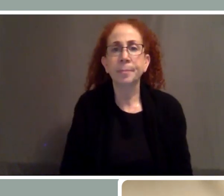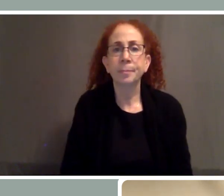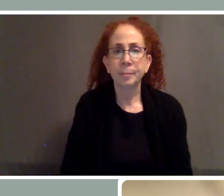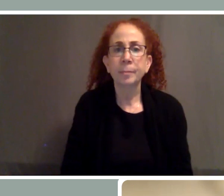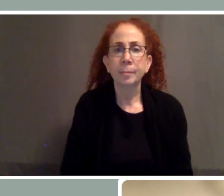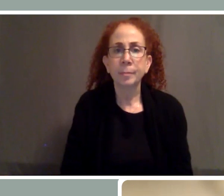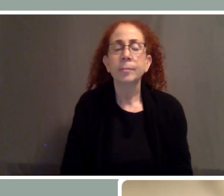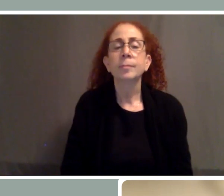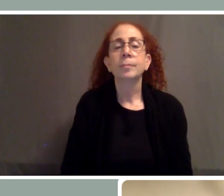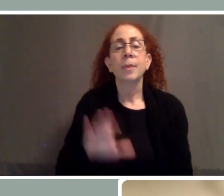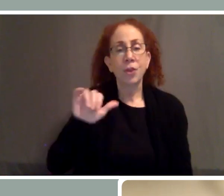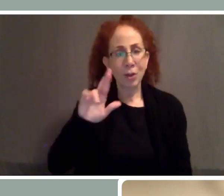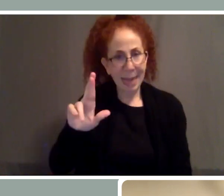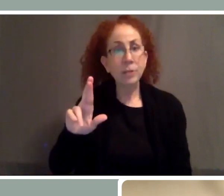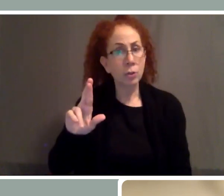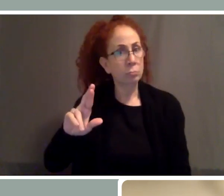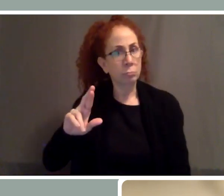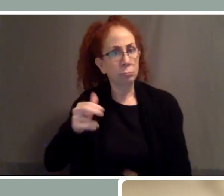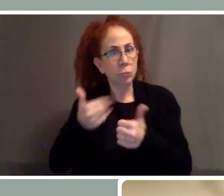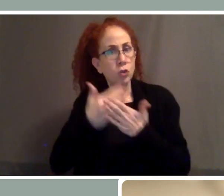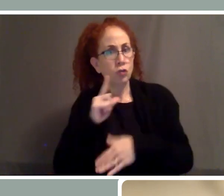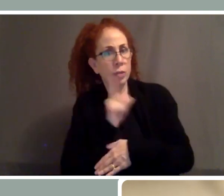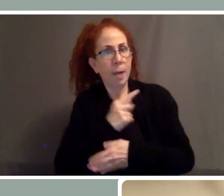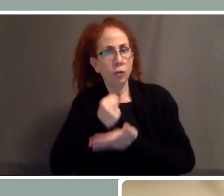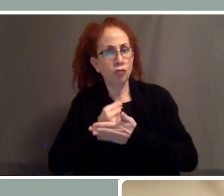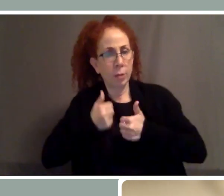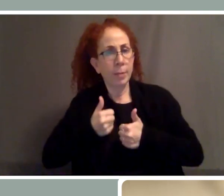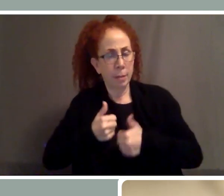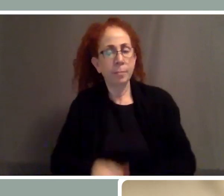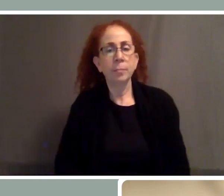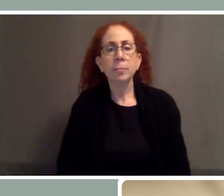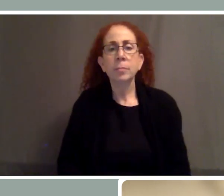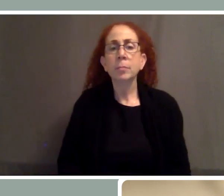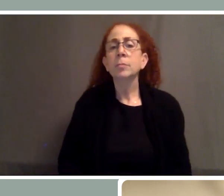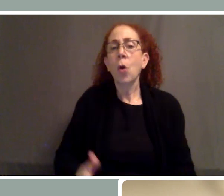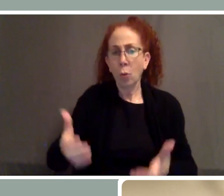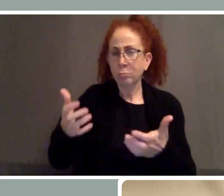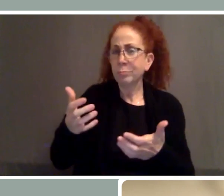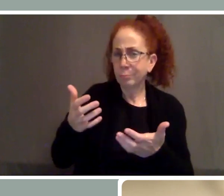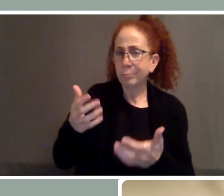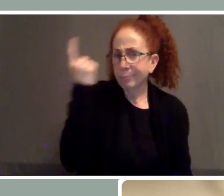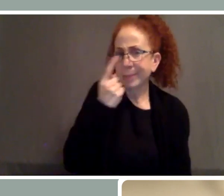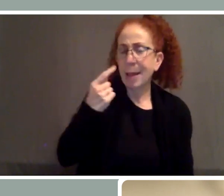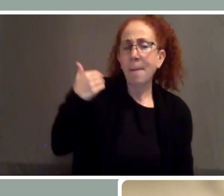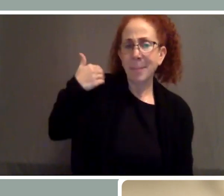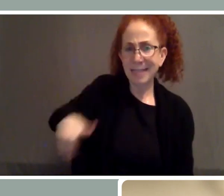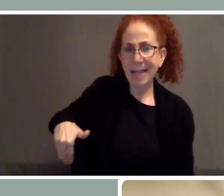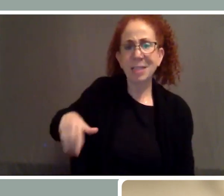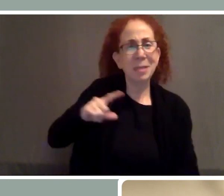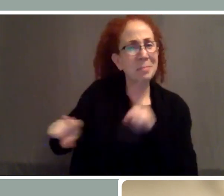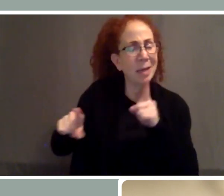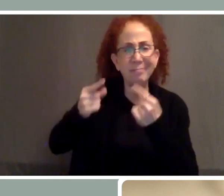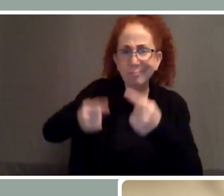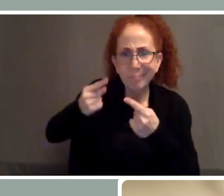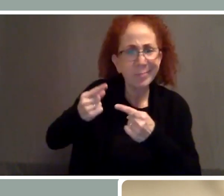and whose cancers have responded well to treatment and is seeking a mastectomy, but is having difficulty getting it.